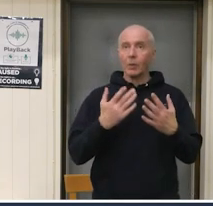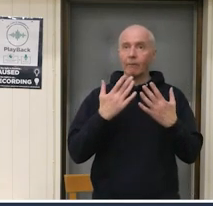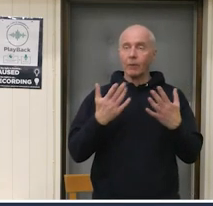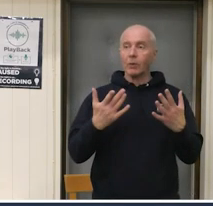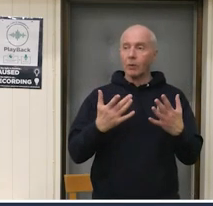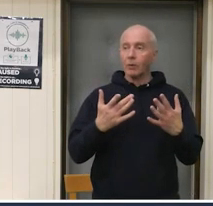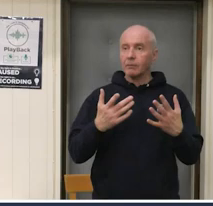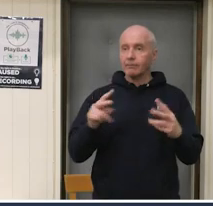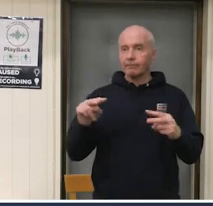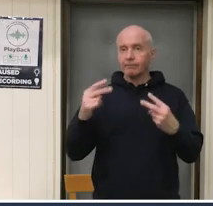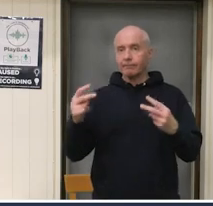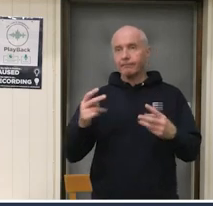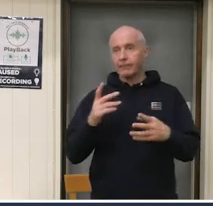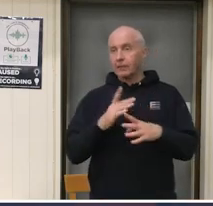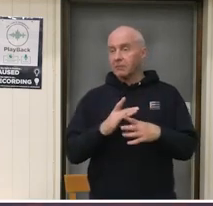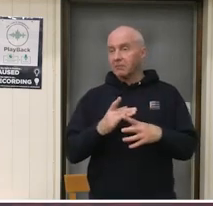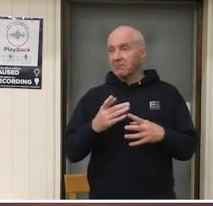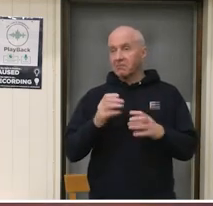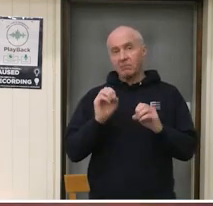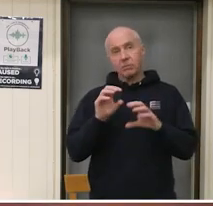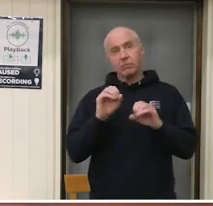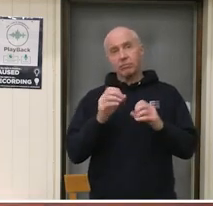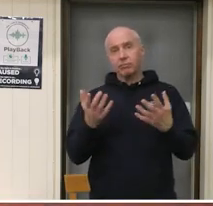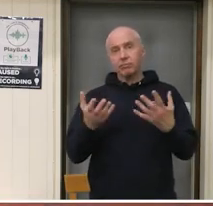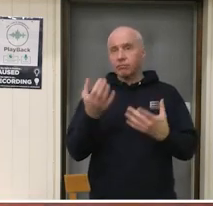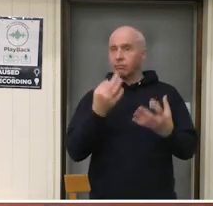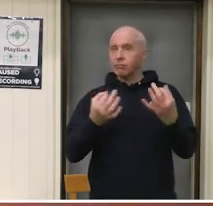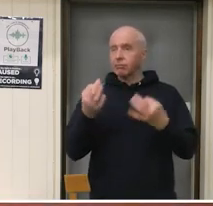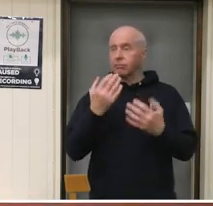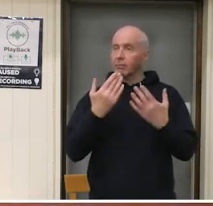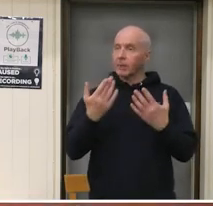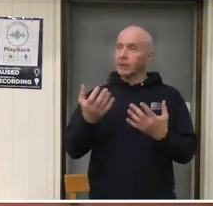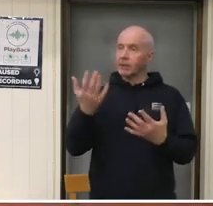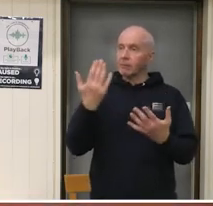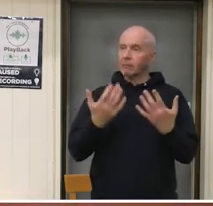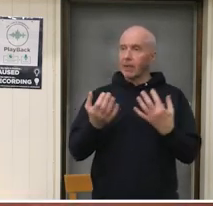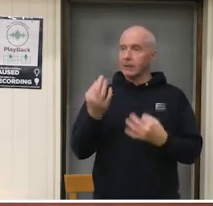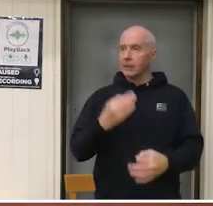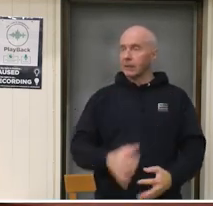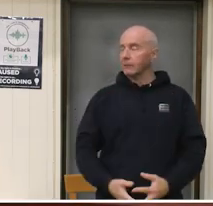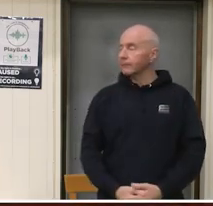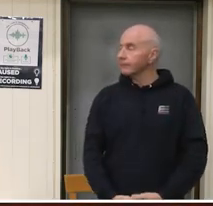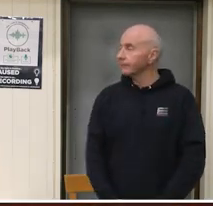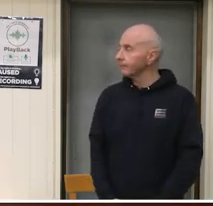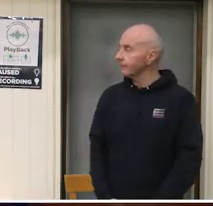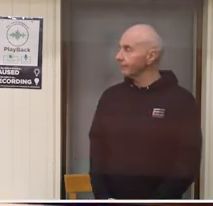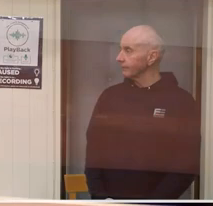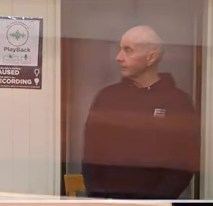numbers and listening to me talk about fusion. And if you have any questions, please do ask. So thank you very much.